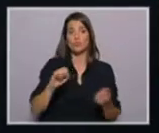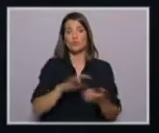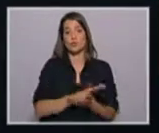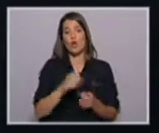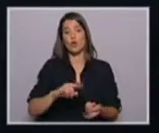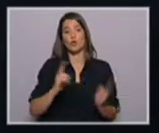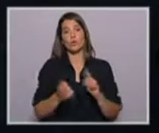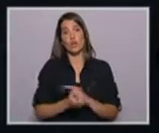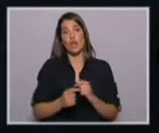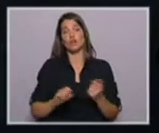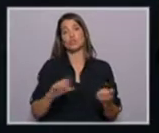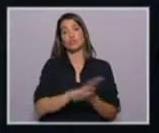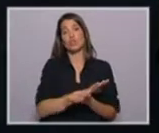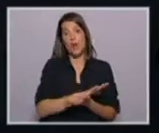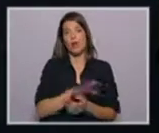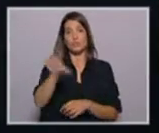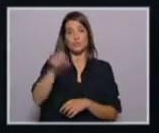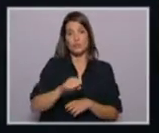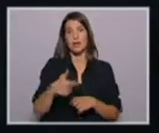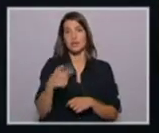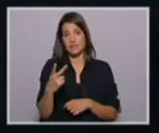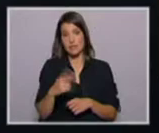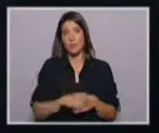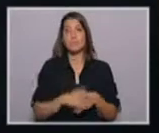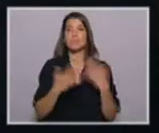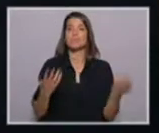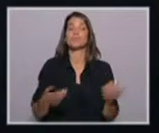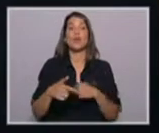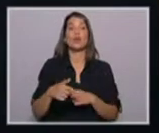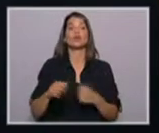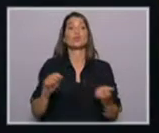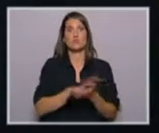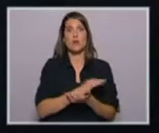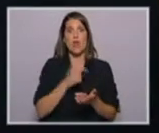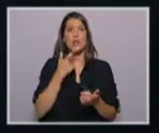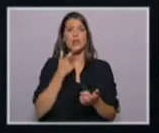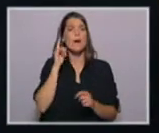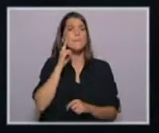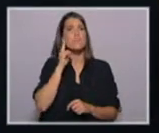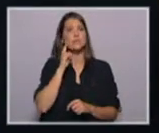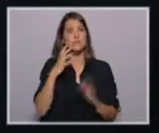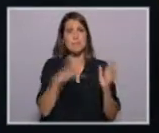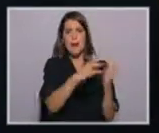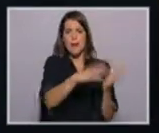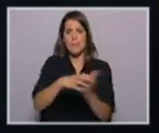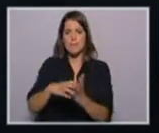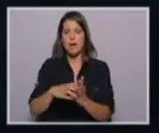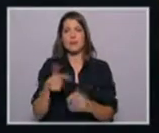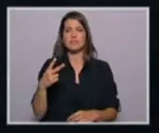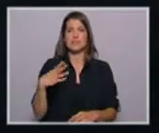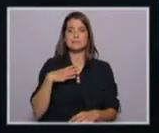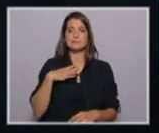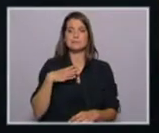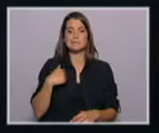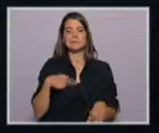são os jornais que bebem na televisão. Portanto, como os jornais deram aquela importância ao acontecimento, a televisão sentiu-se na obrigação de ir